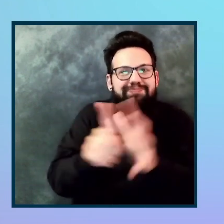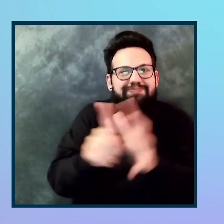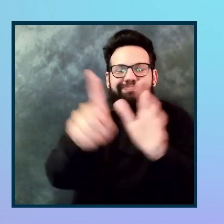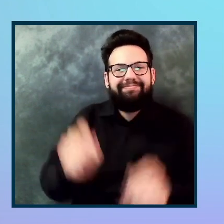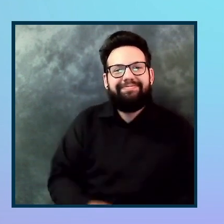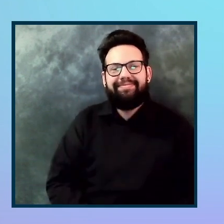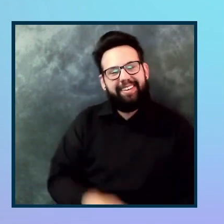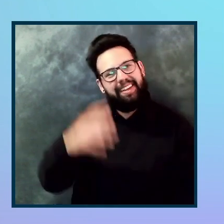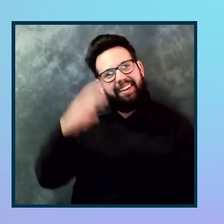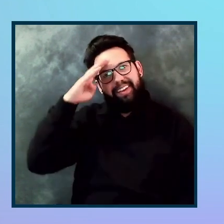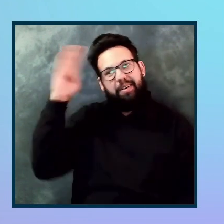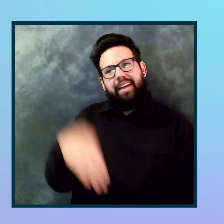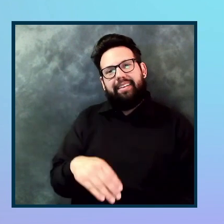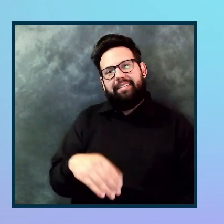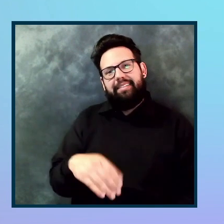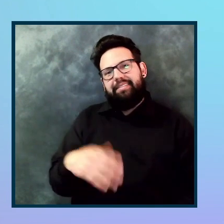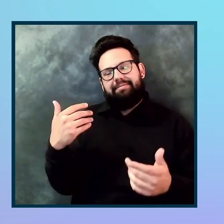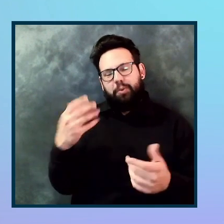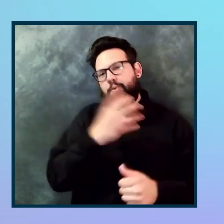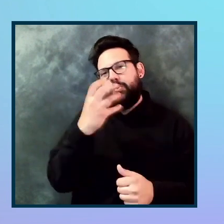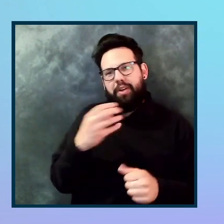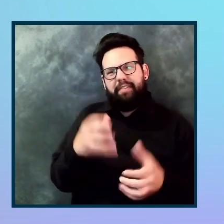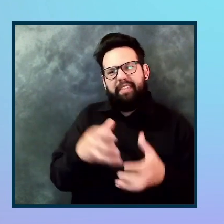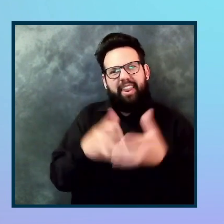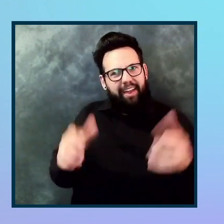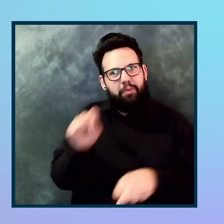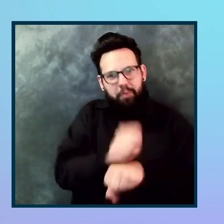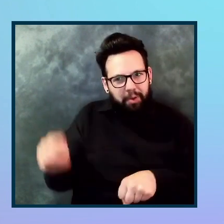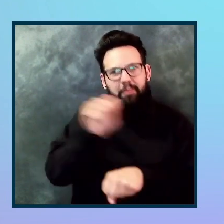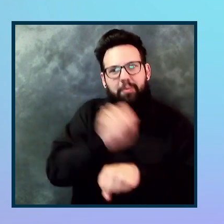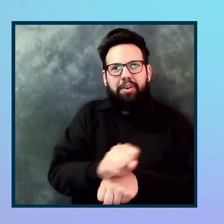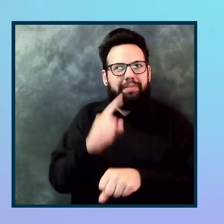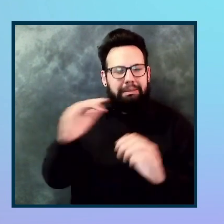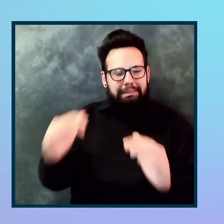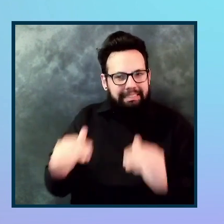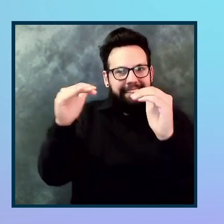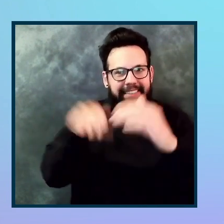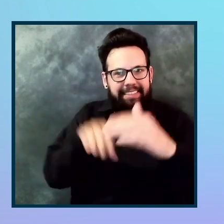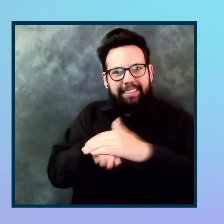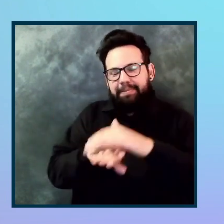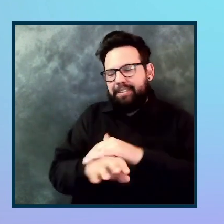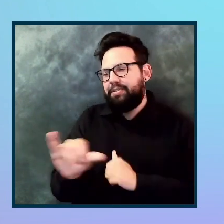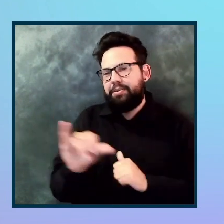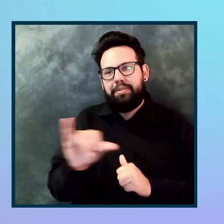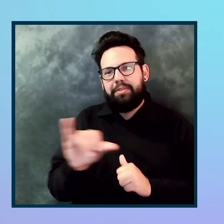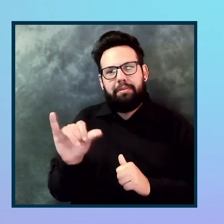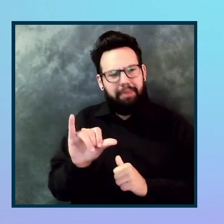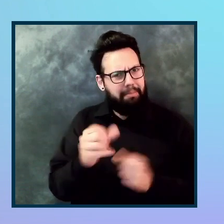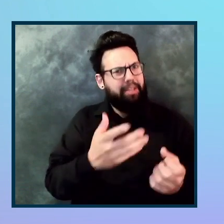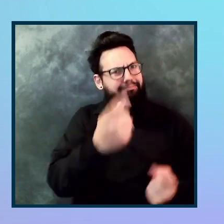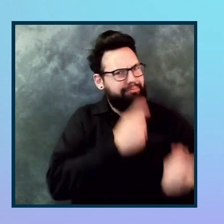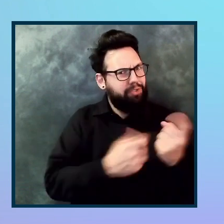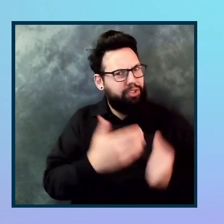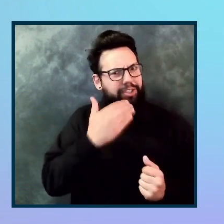know we got a lot of ground to cover with accessibility here, but there've been some great questions in the Q&A, so I'm going to bring some